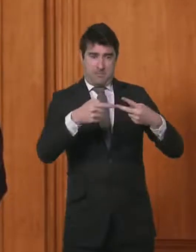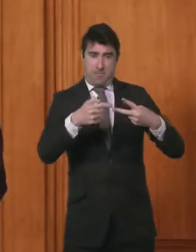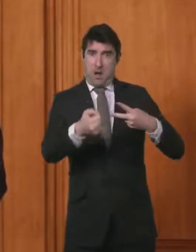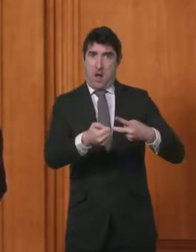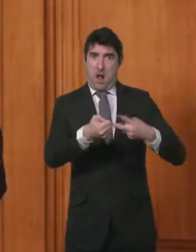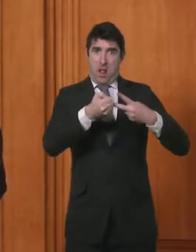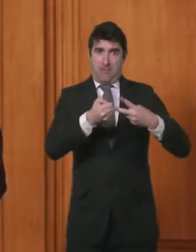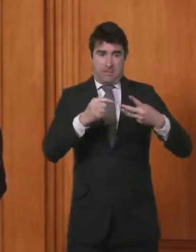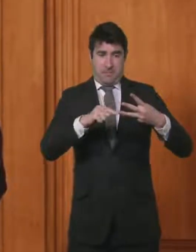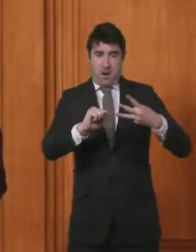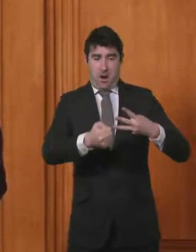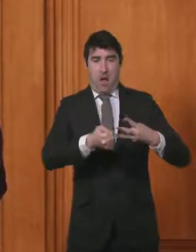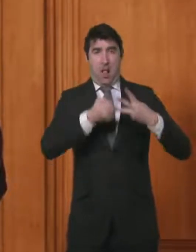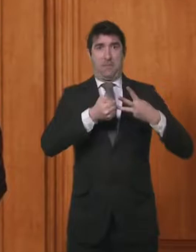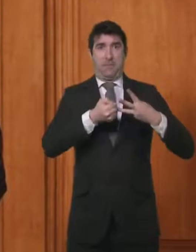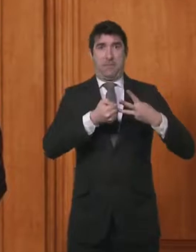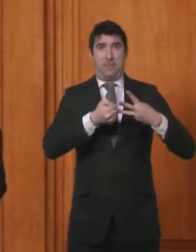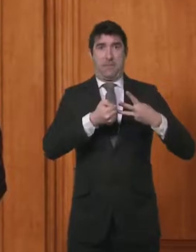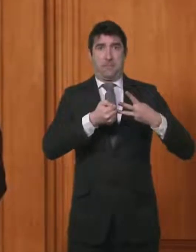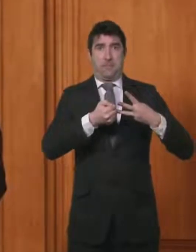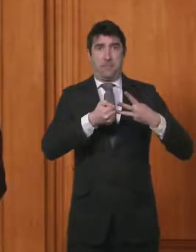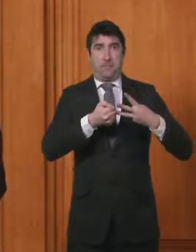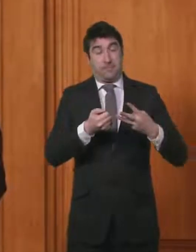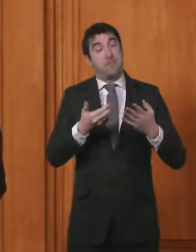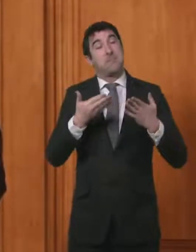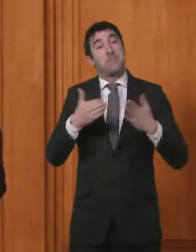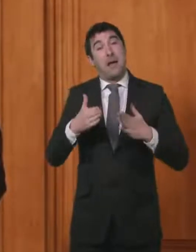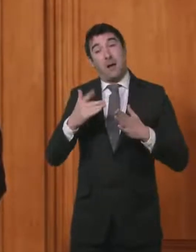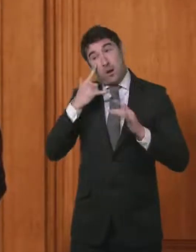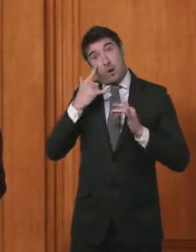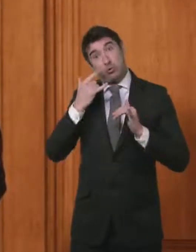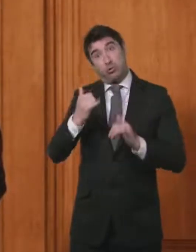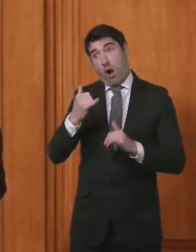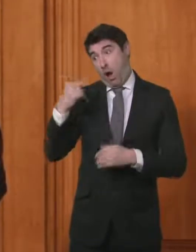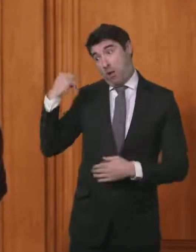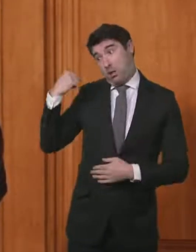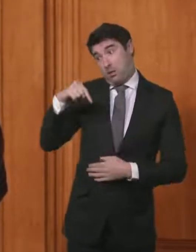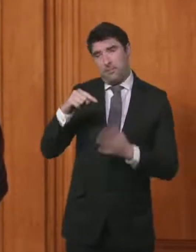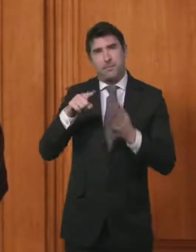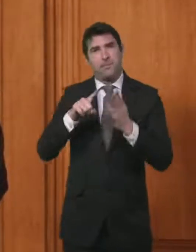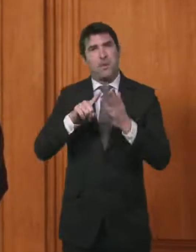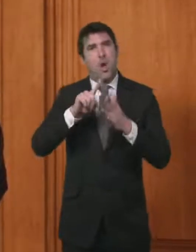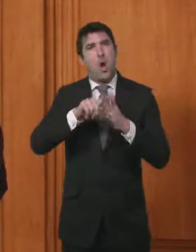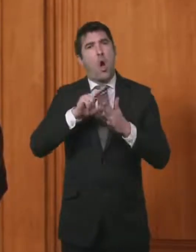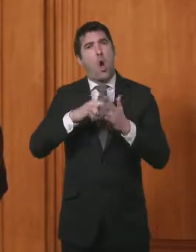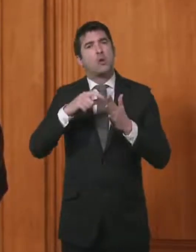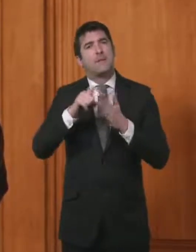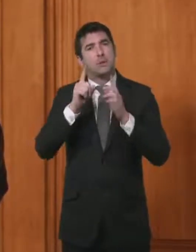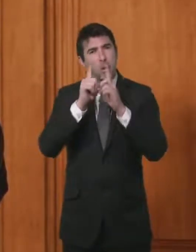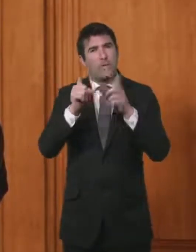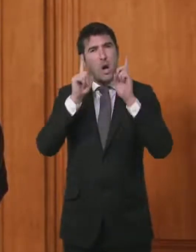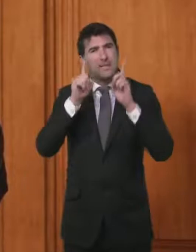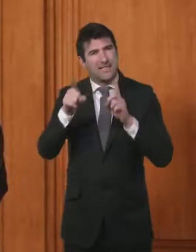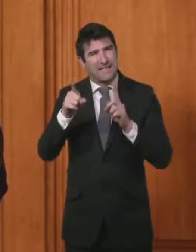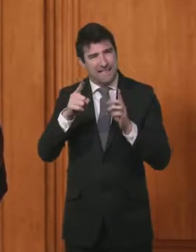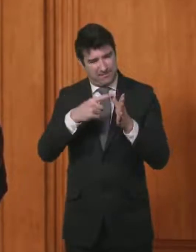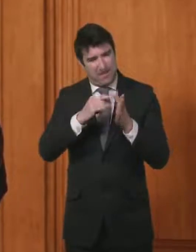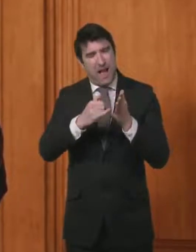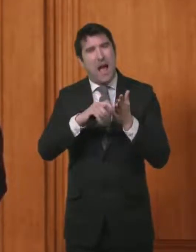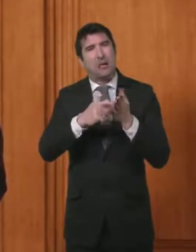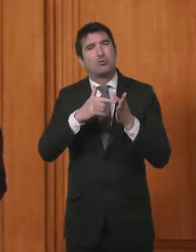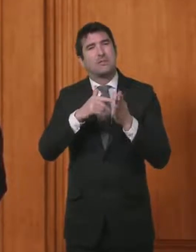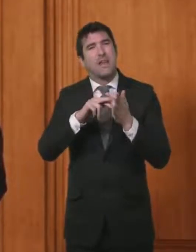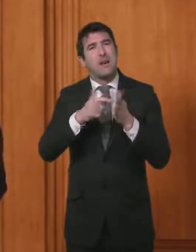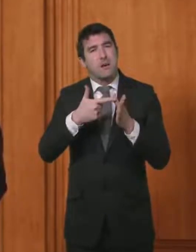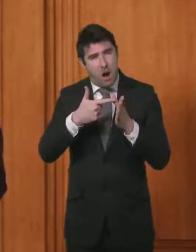hospitalisations in the whole of the clinical trials programme in patients who received the vaccine. One hospitalisation occurred 2